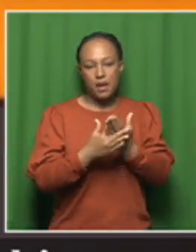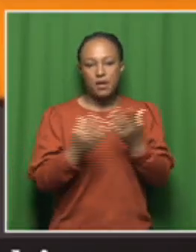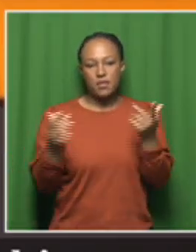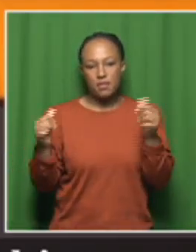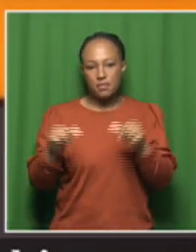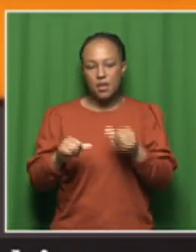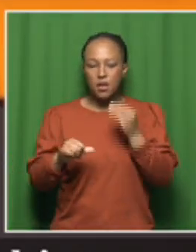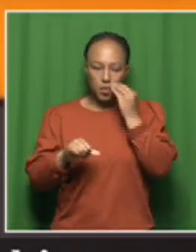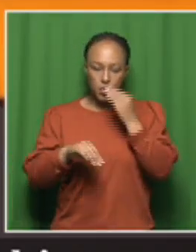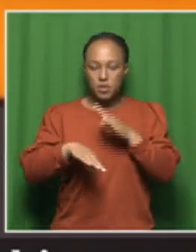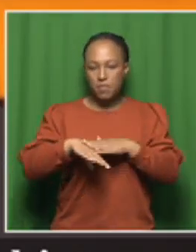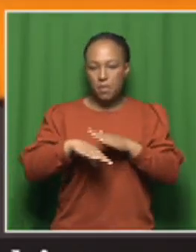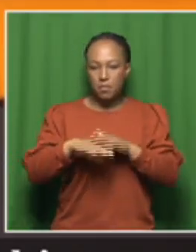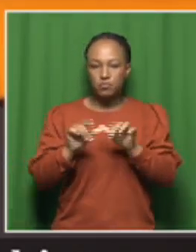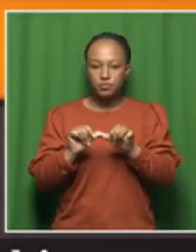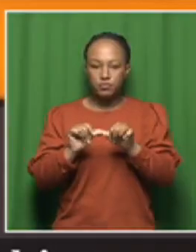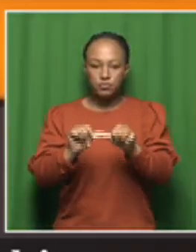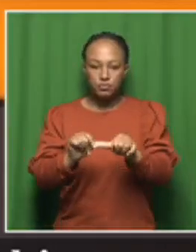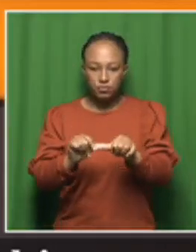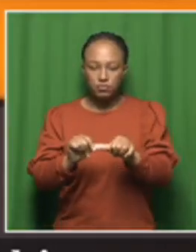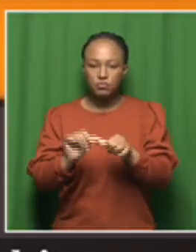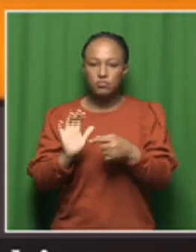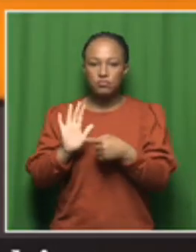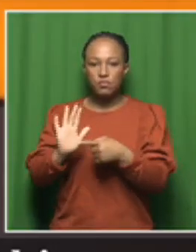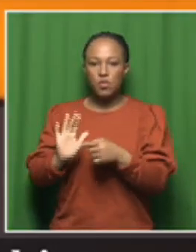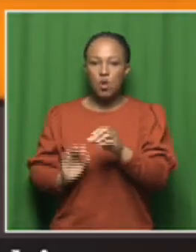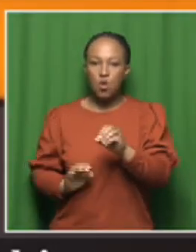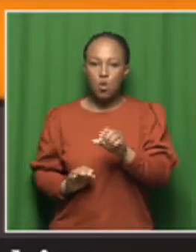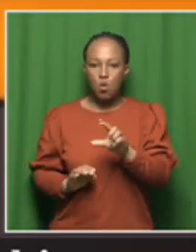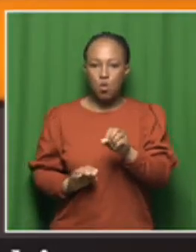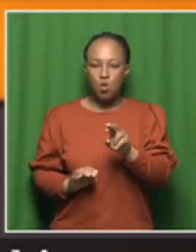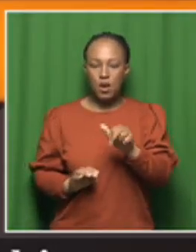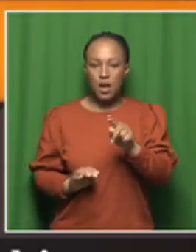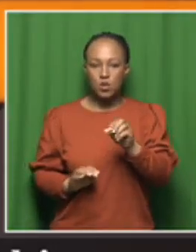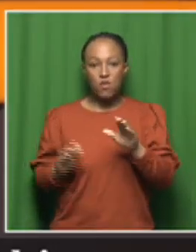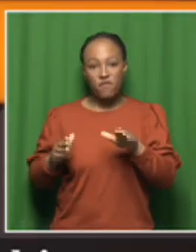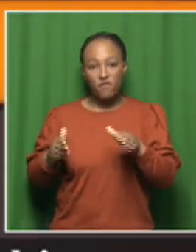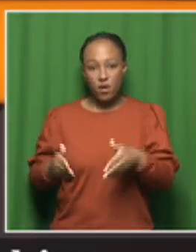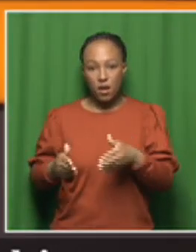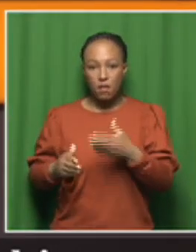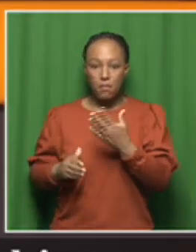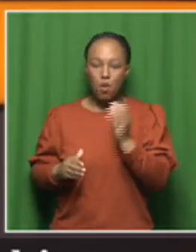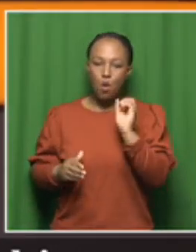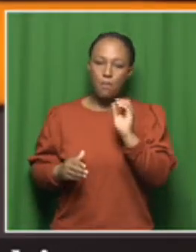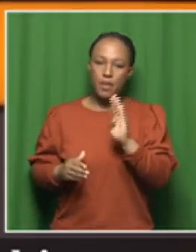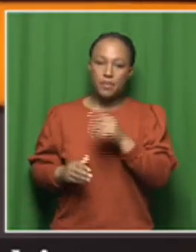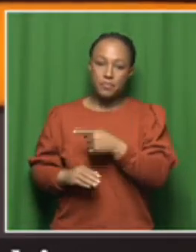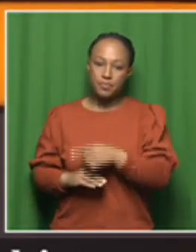more news and updates. We continue to shine a spotlight on Olorato Mongale's funeral that's taking place in Bloemfontein.